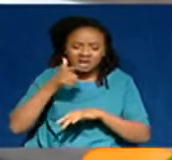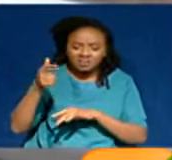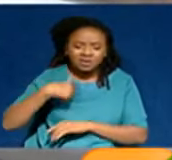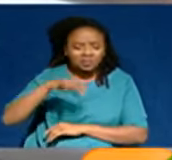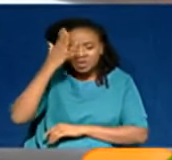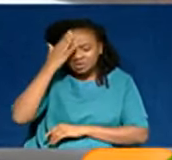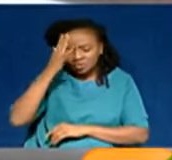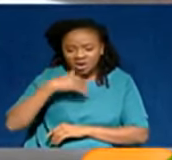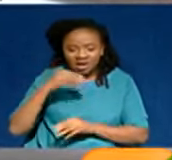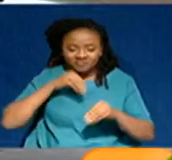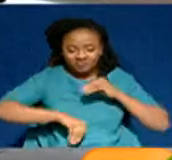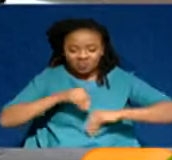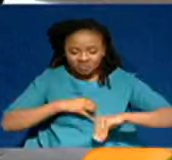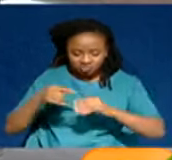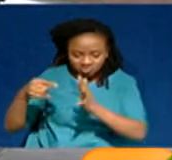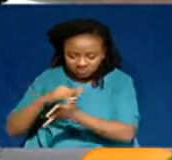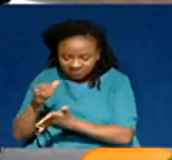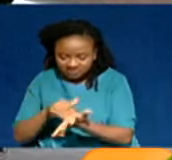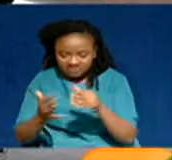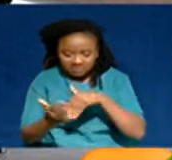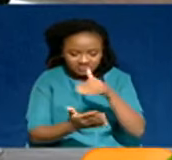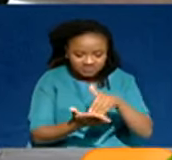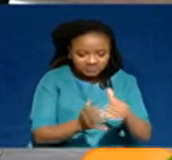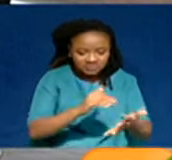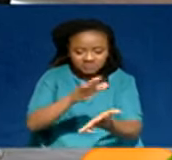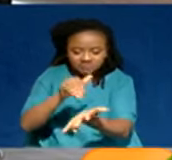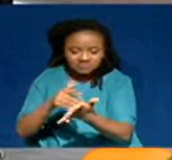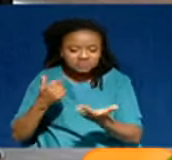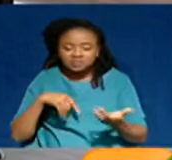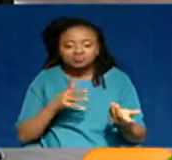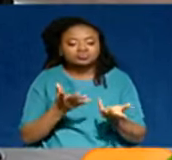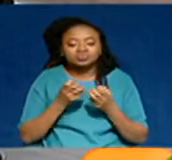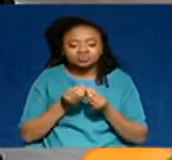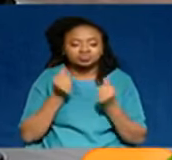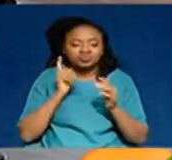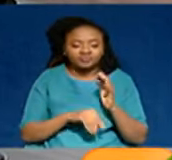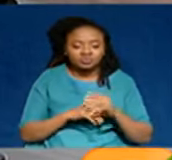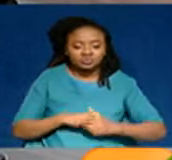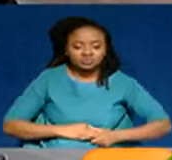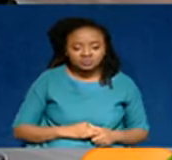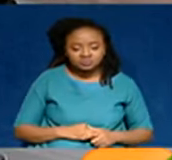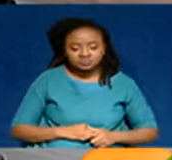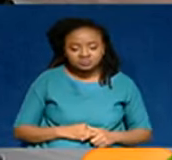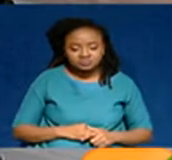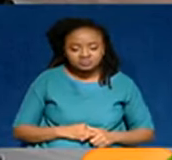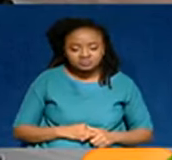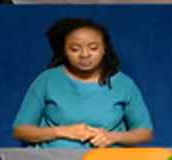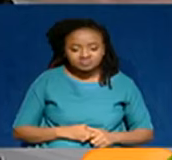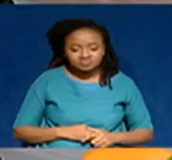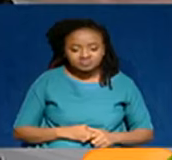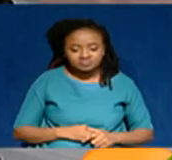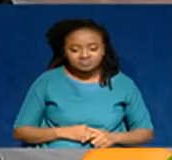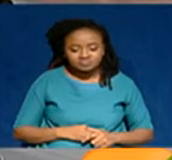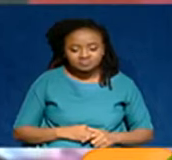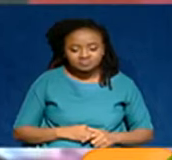know this. That is why the speed governors that people put up, there's a switch. When the police are near, you switch That is the second